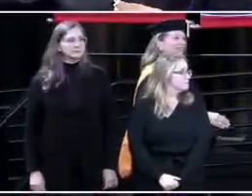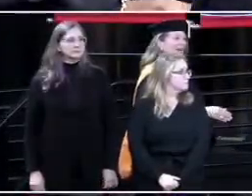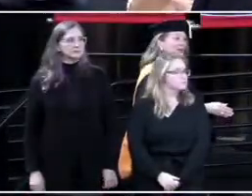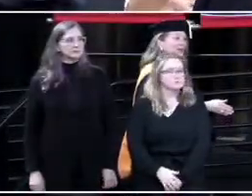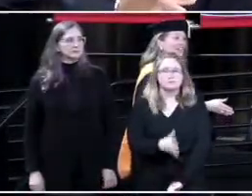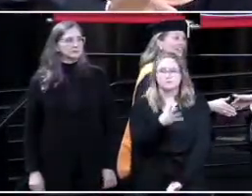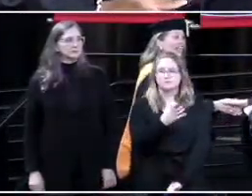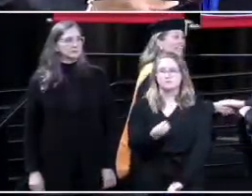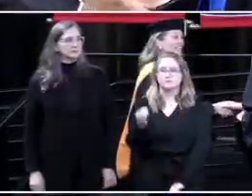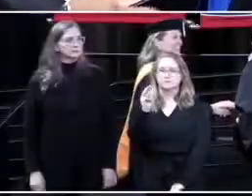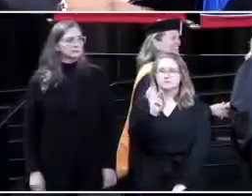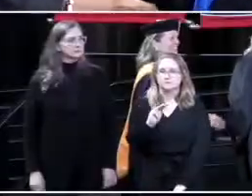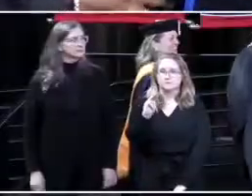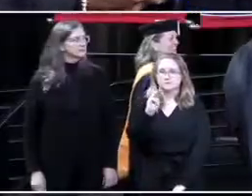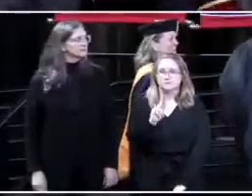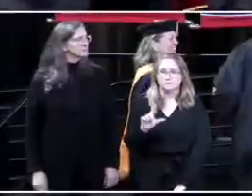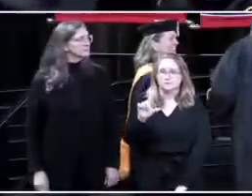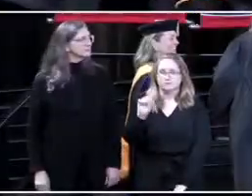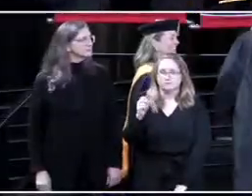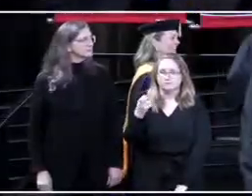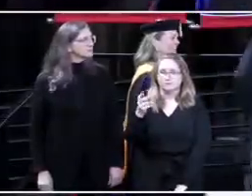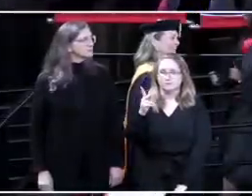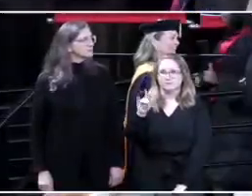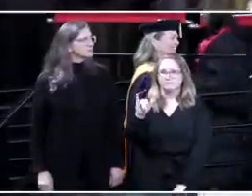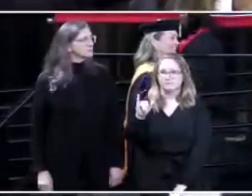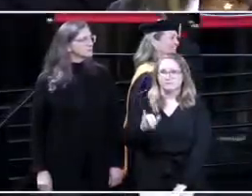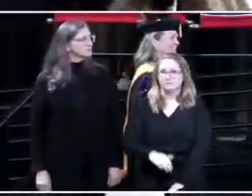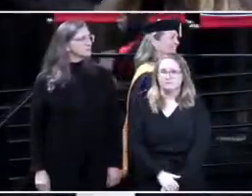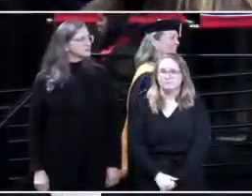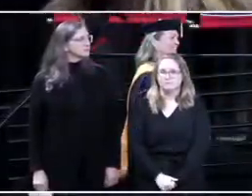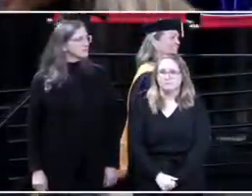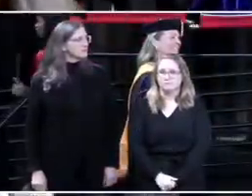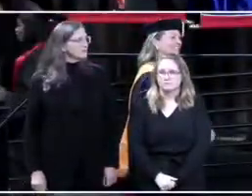And Michaela Lynn Schranke.